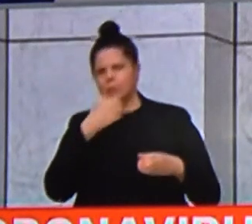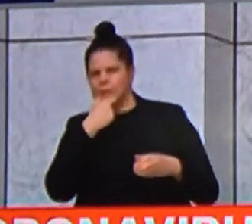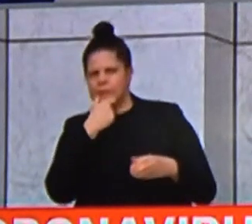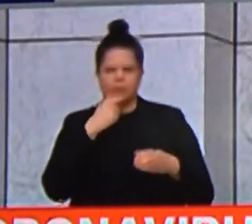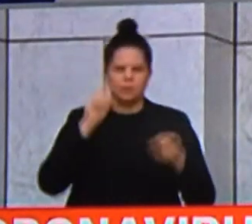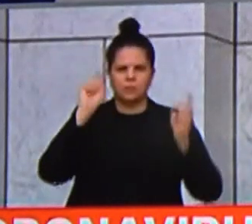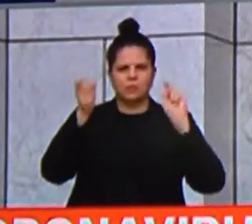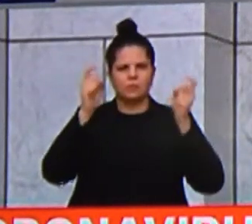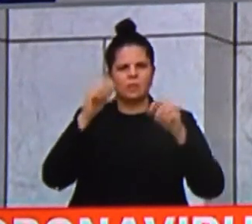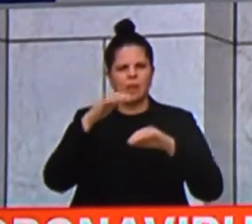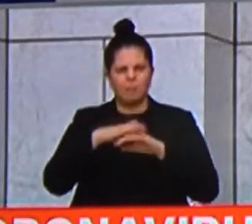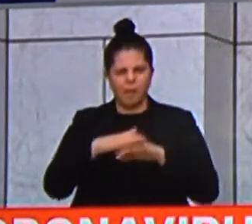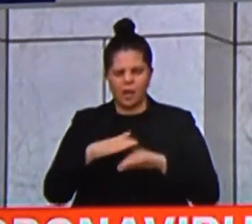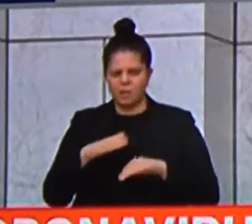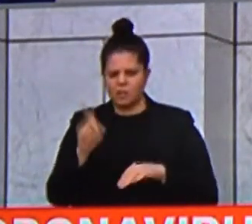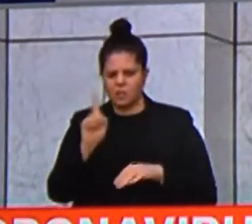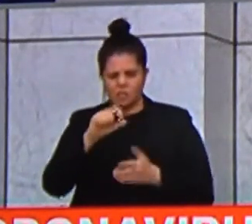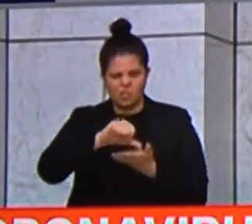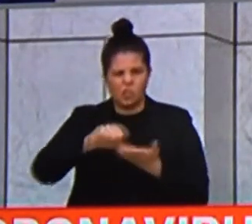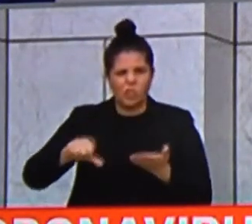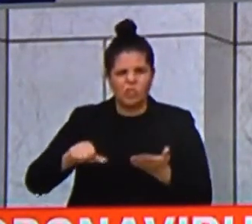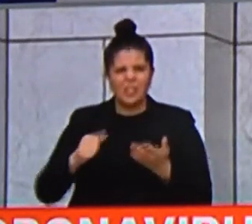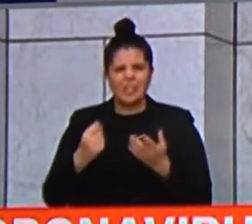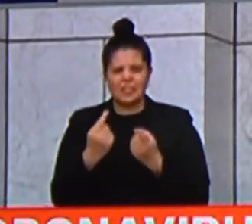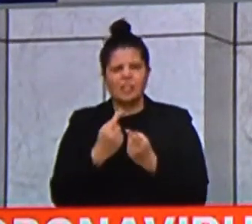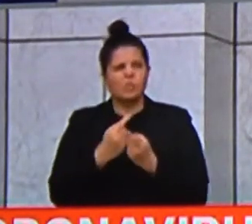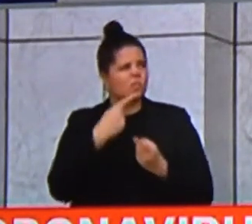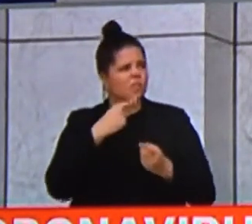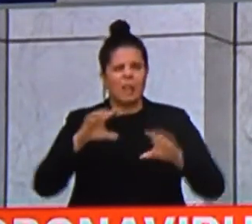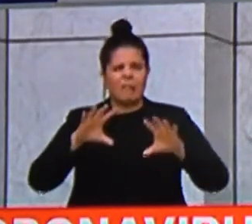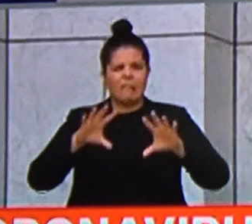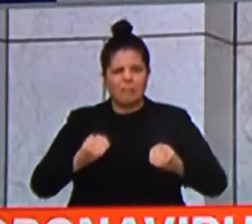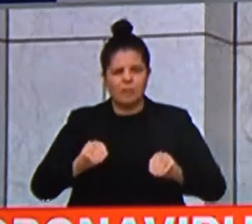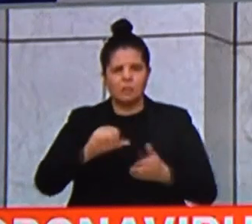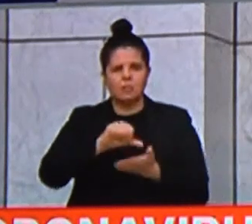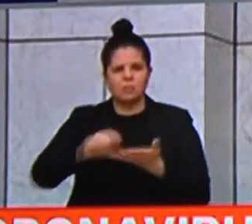the next 6 months, and this will be in addition to that.